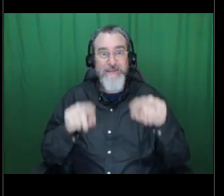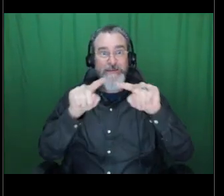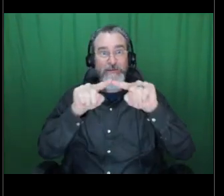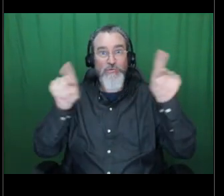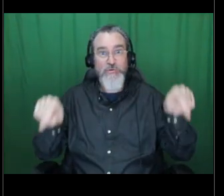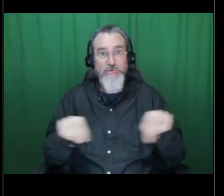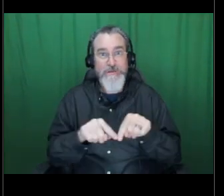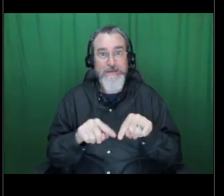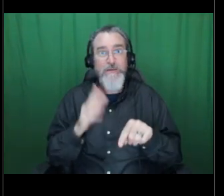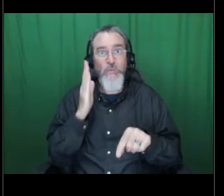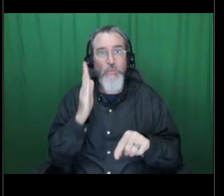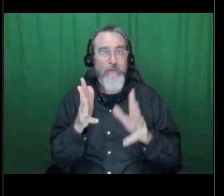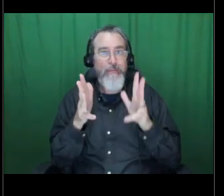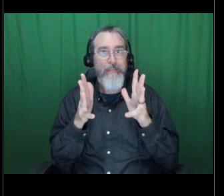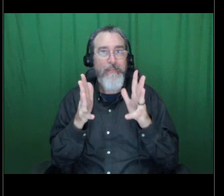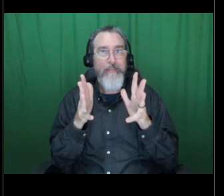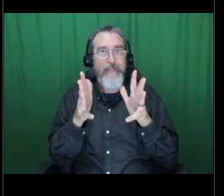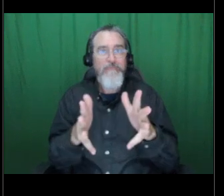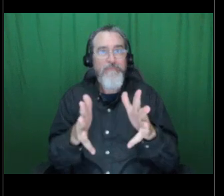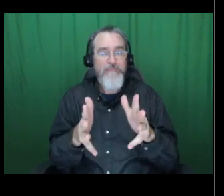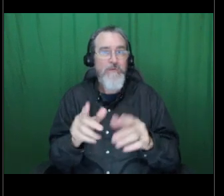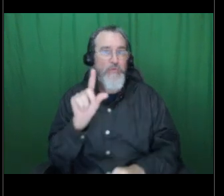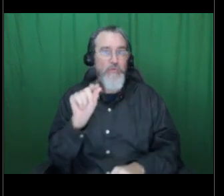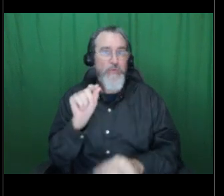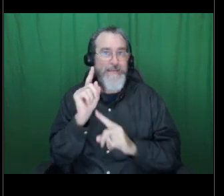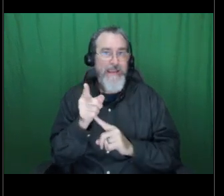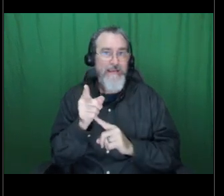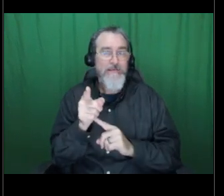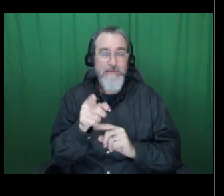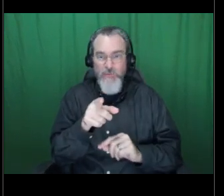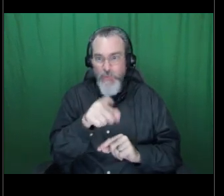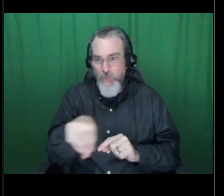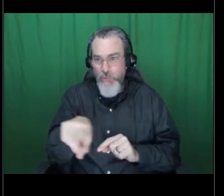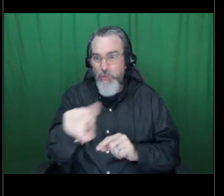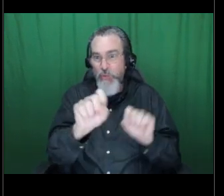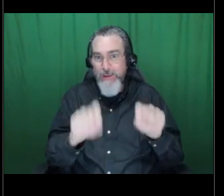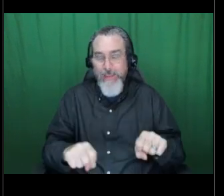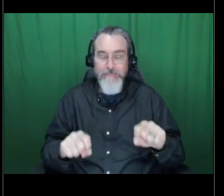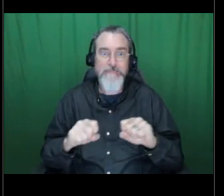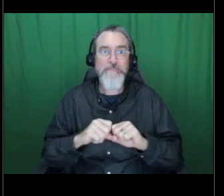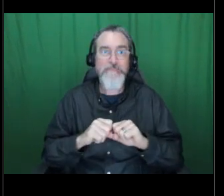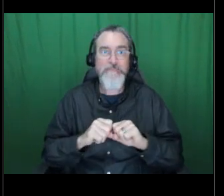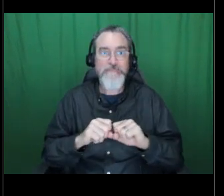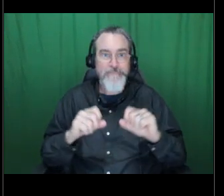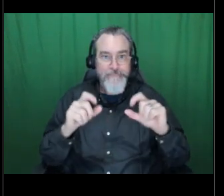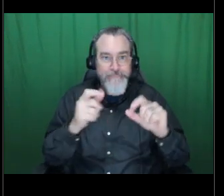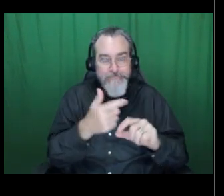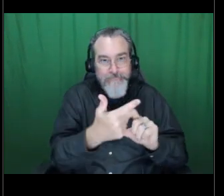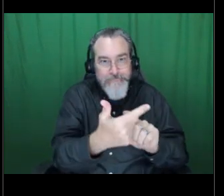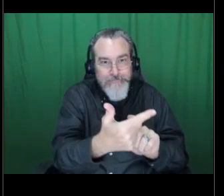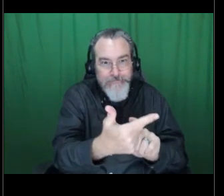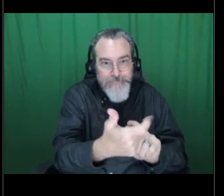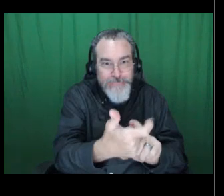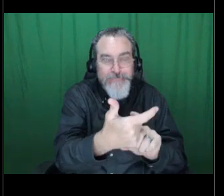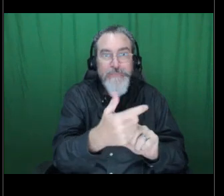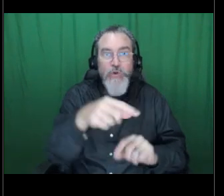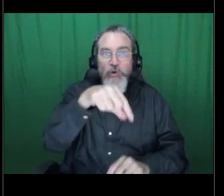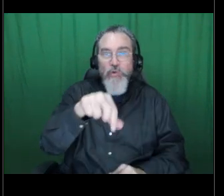20 seconds after the broadcast to allow you to scan the QR code